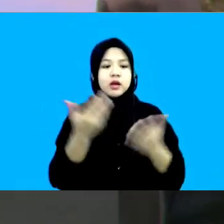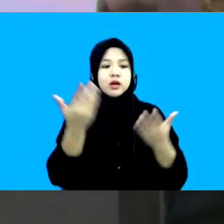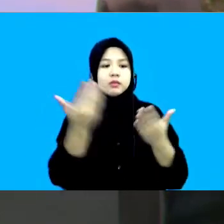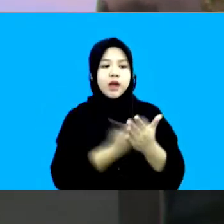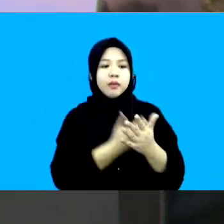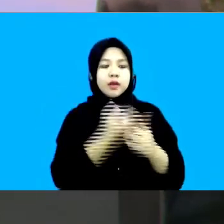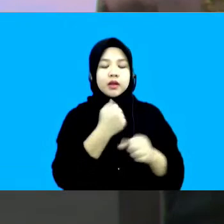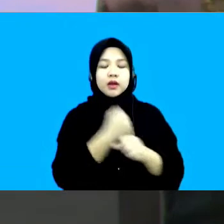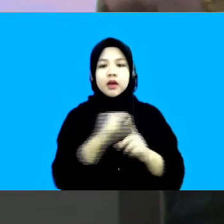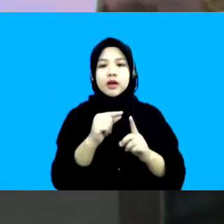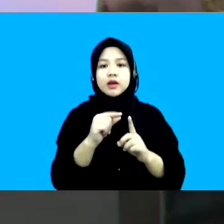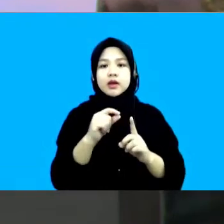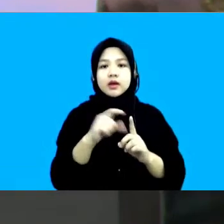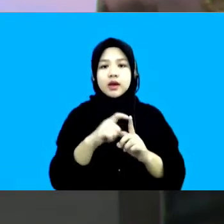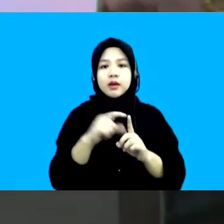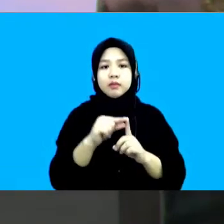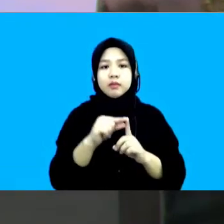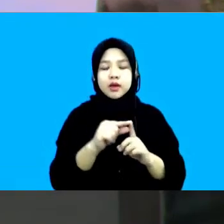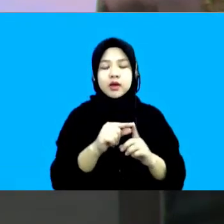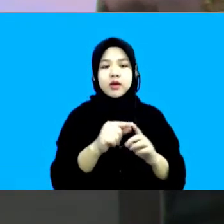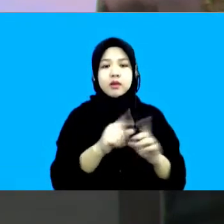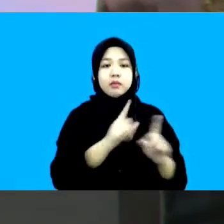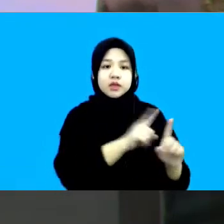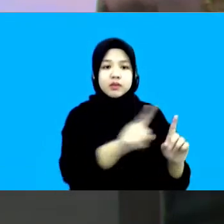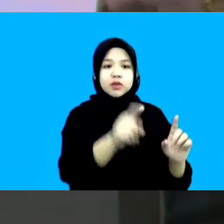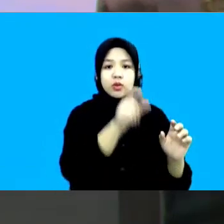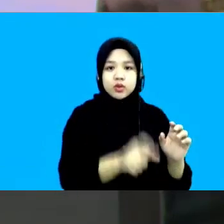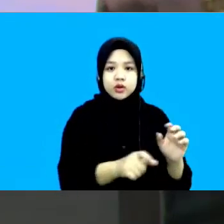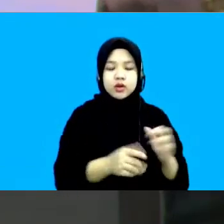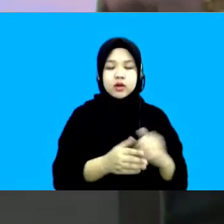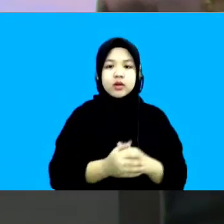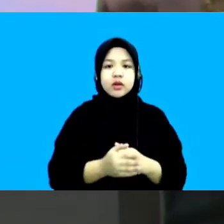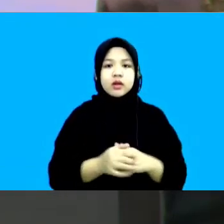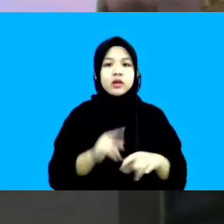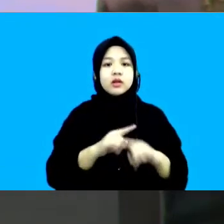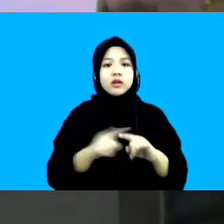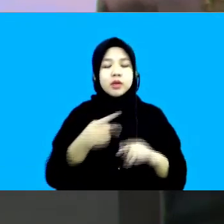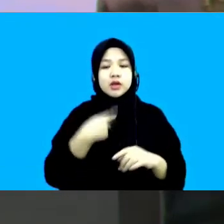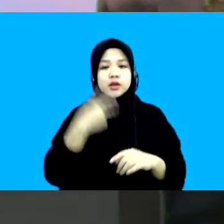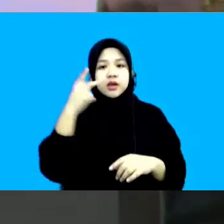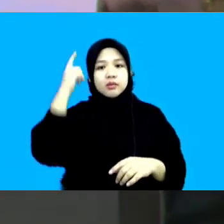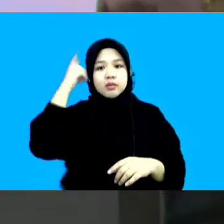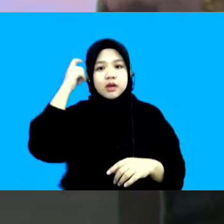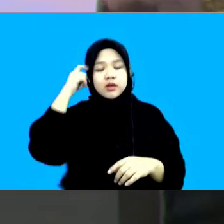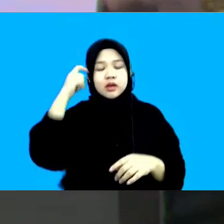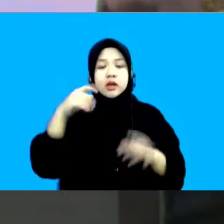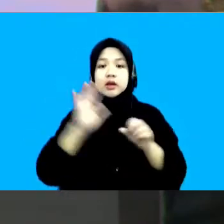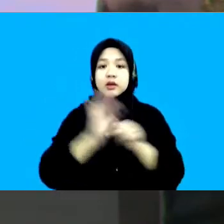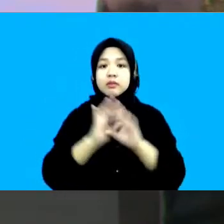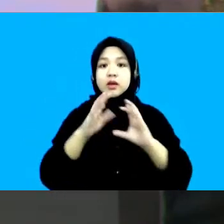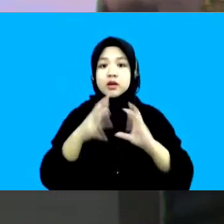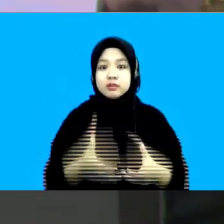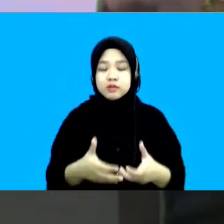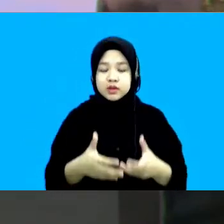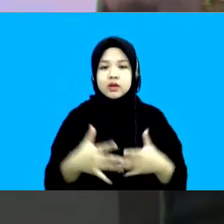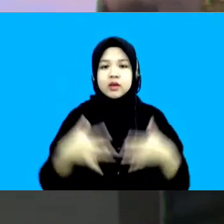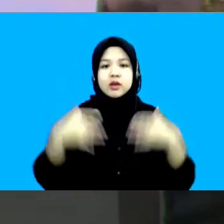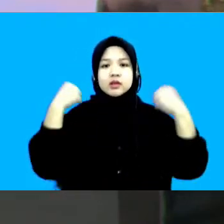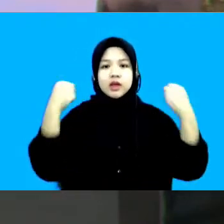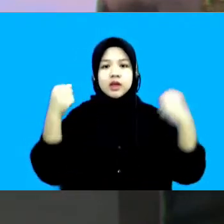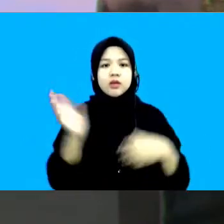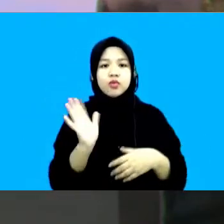there was about perhaps around 27% that students that did not have access for the online. So